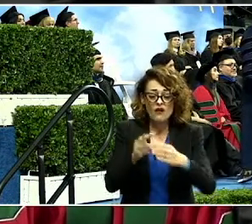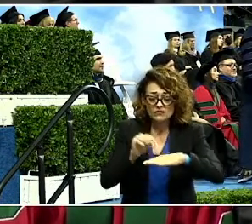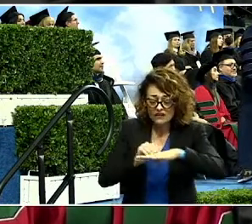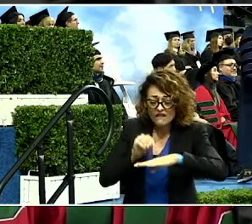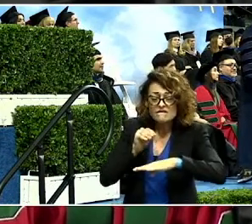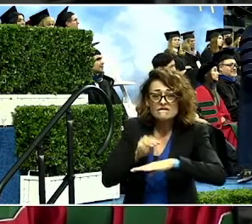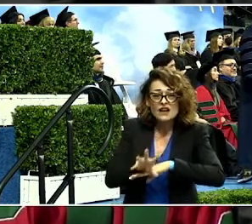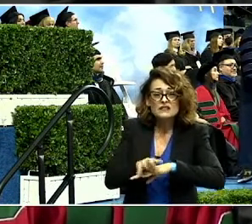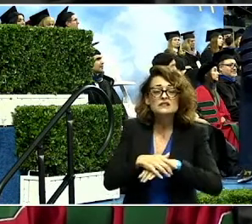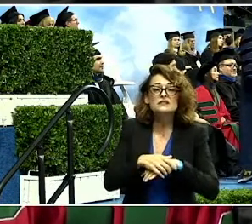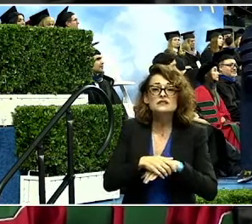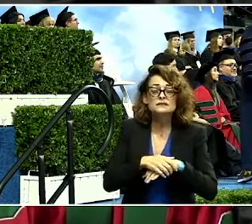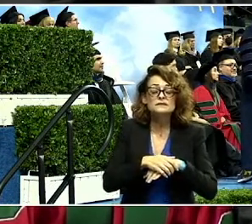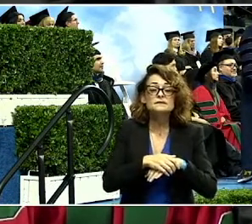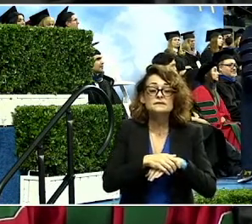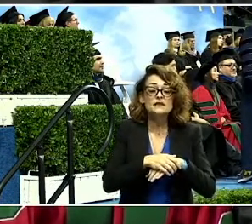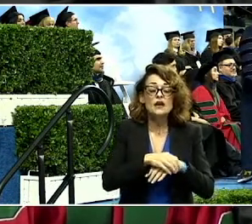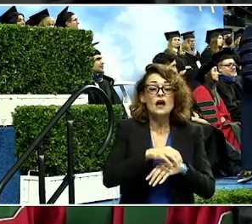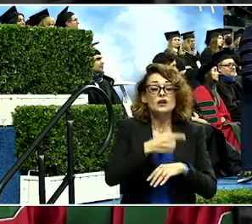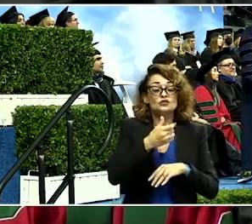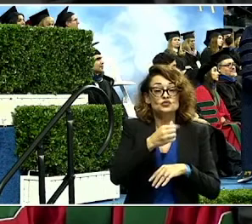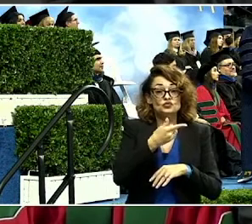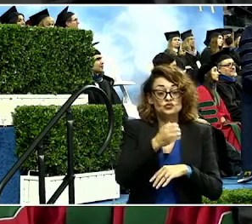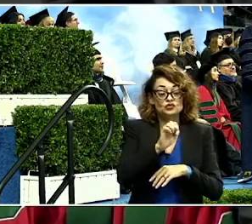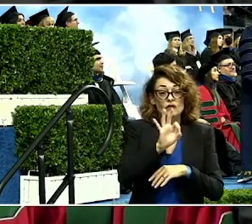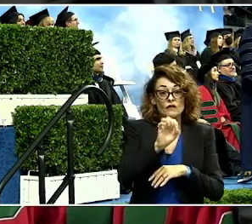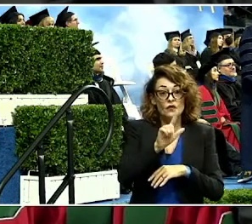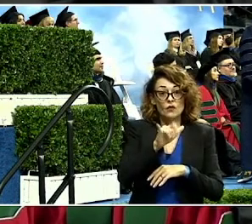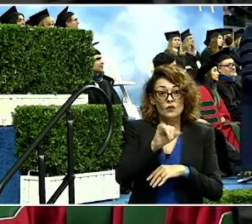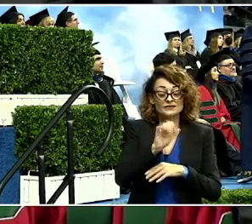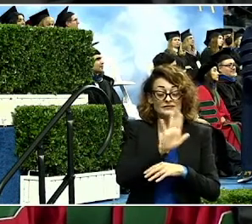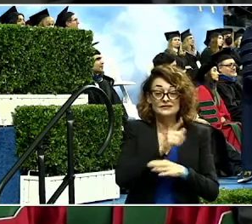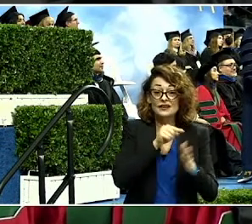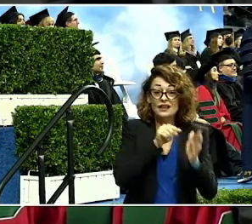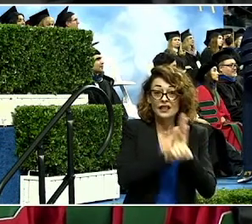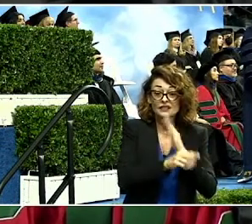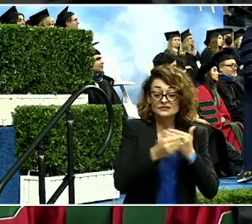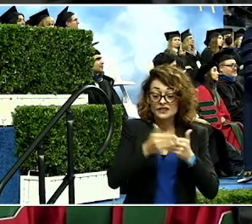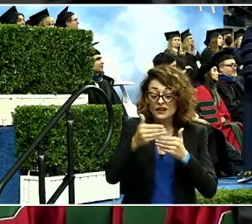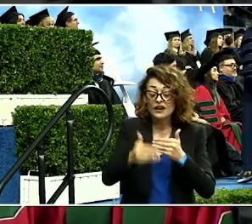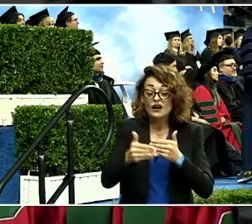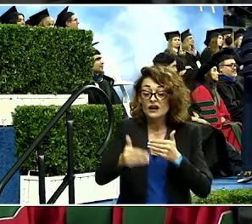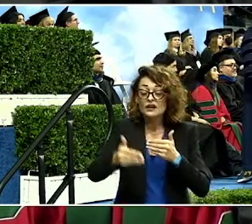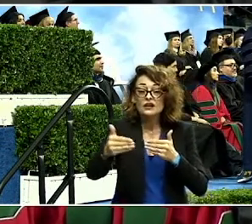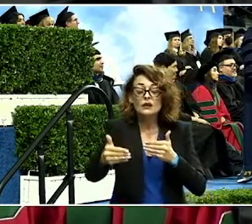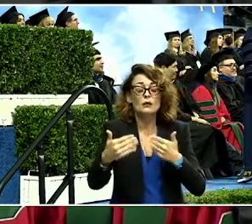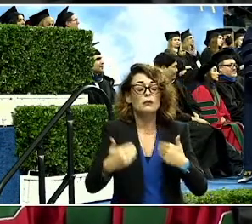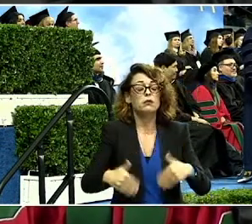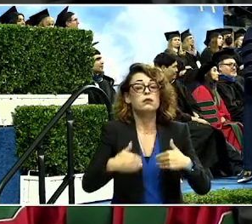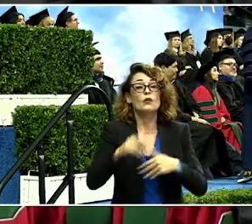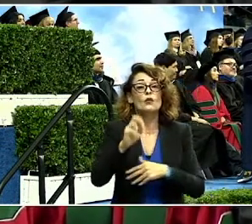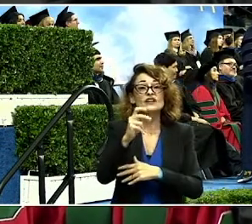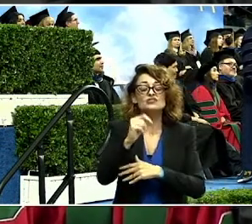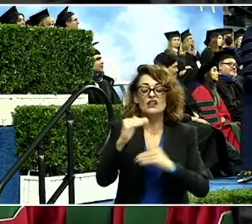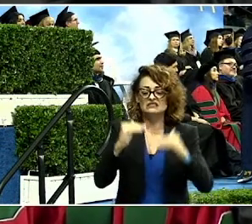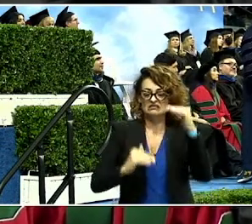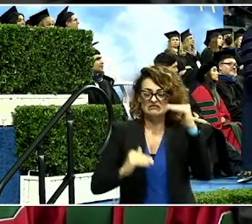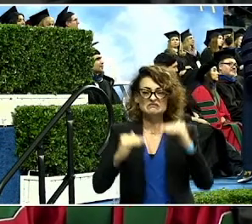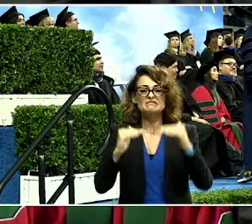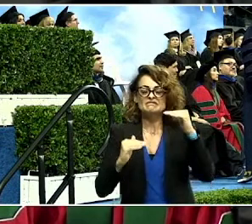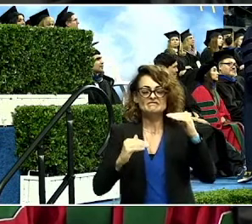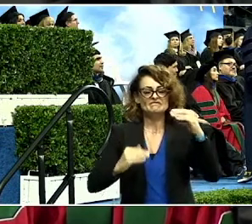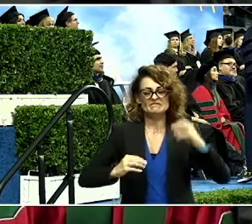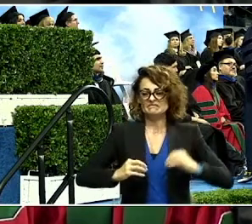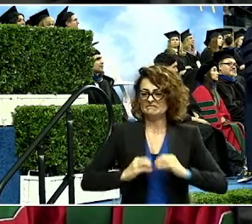of George Floyd's killing in Minneapolis, you witnessed the upswell of attention to longstanding issues of racial injustice.